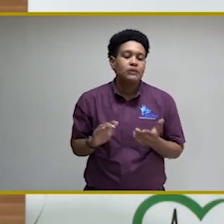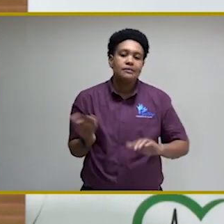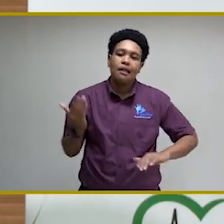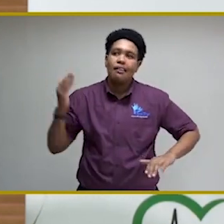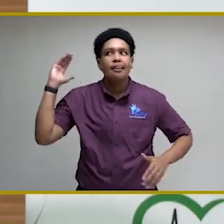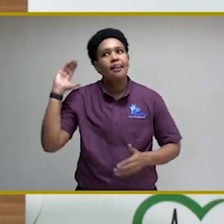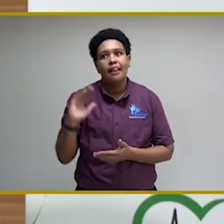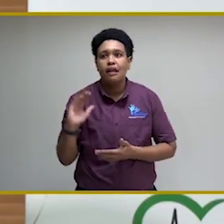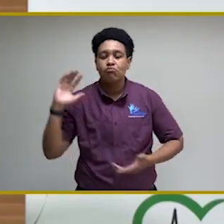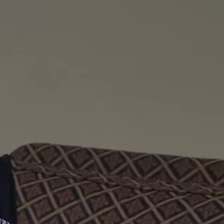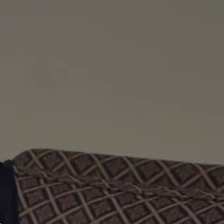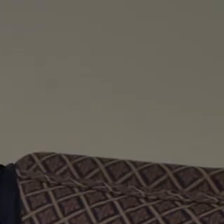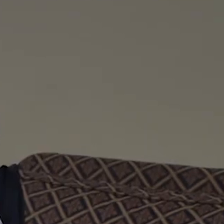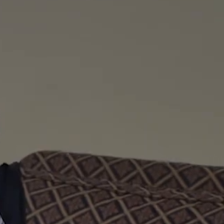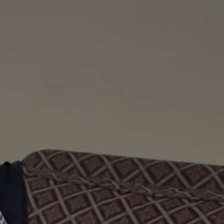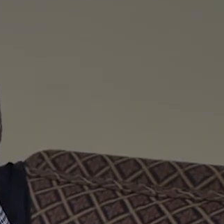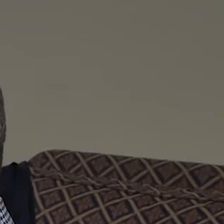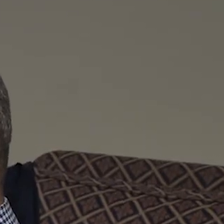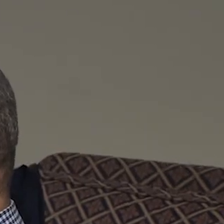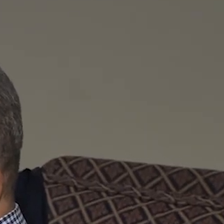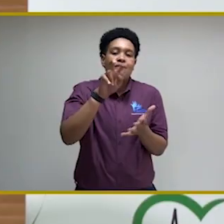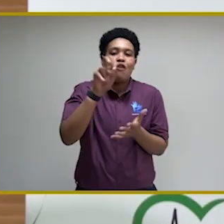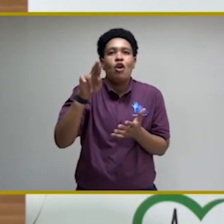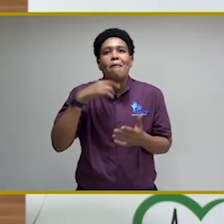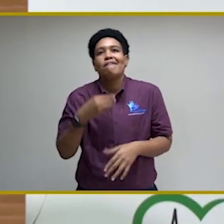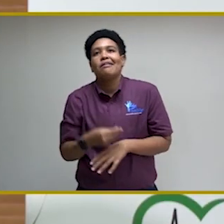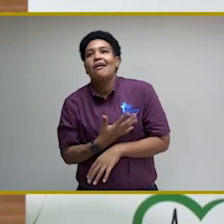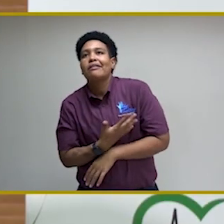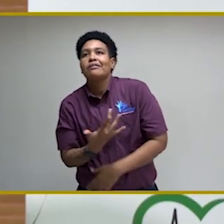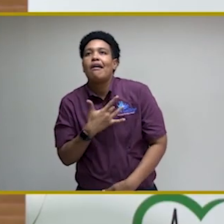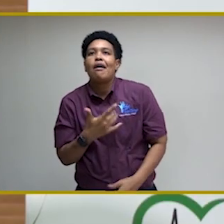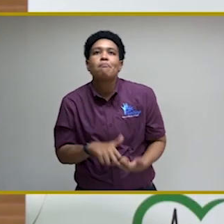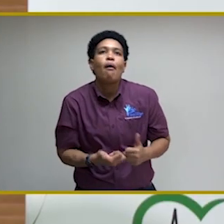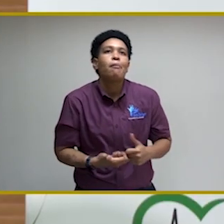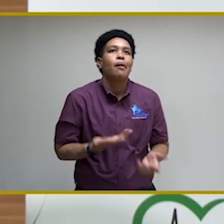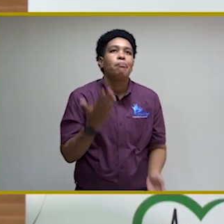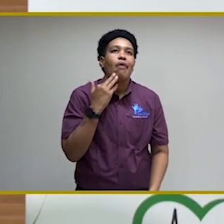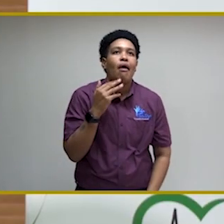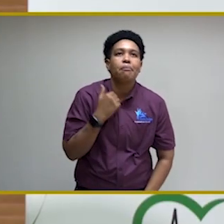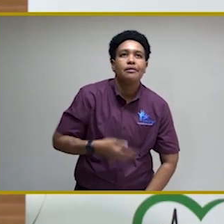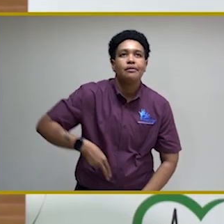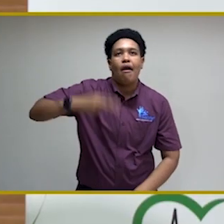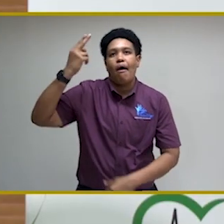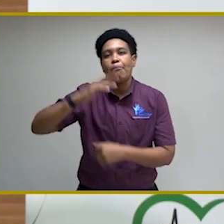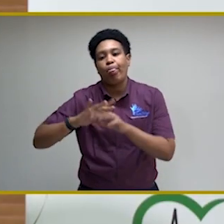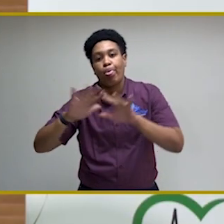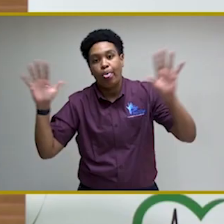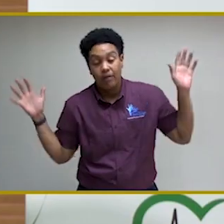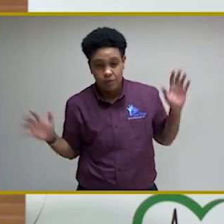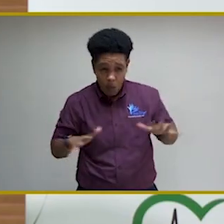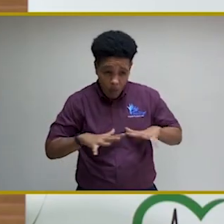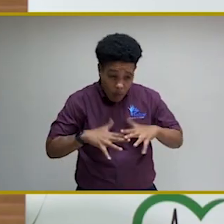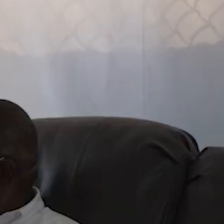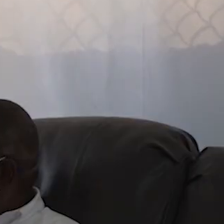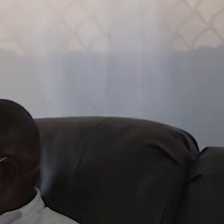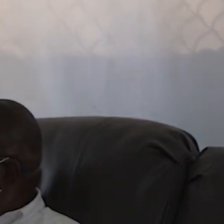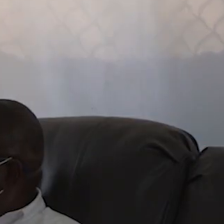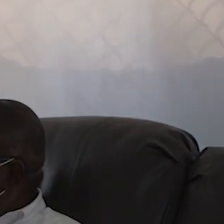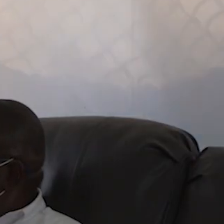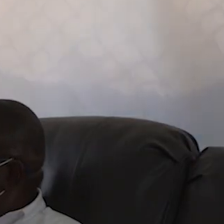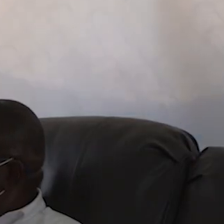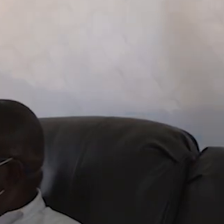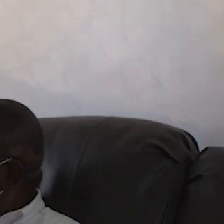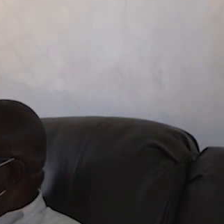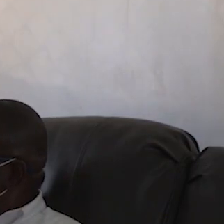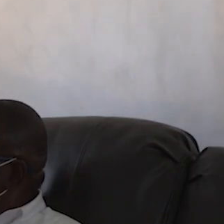likely come down. And so there is a lot of value to be gained by getting as many